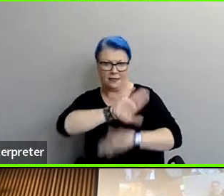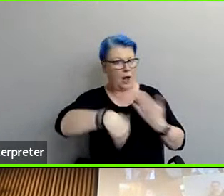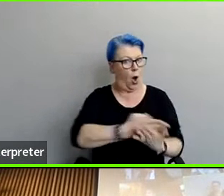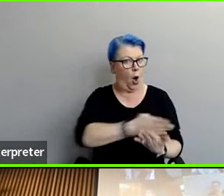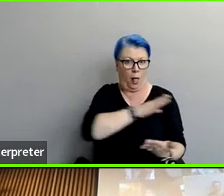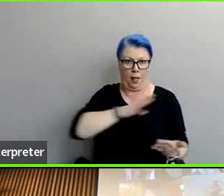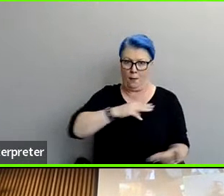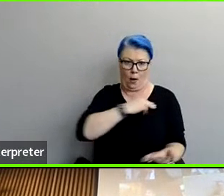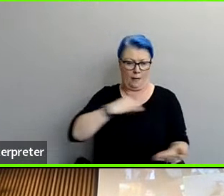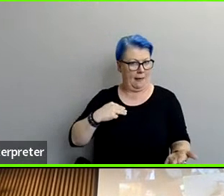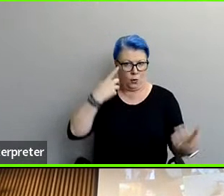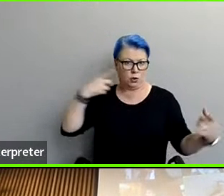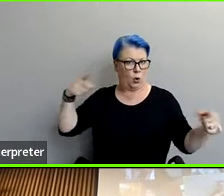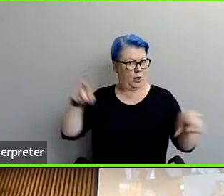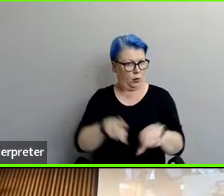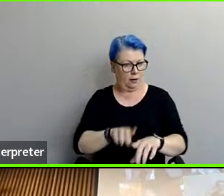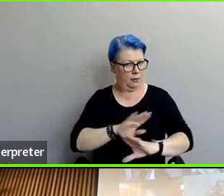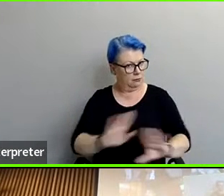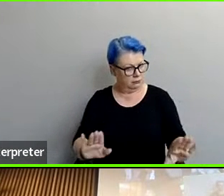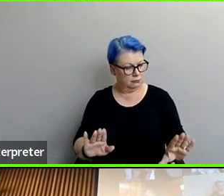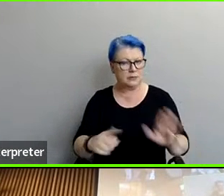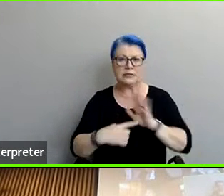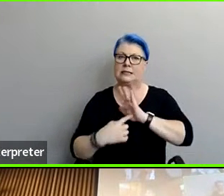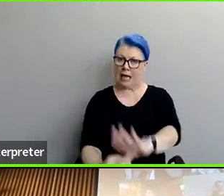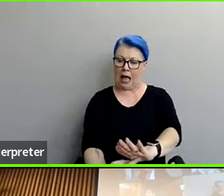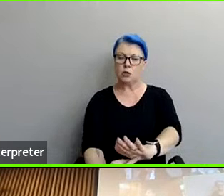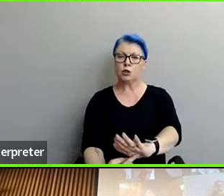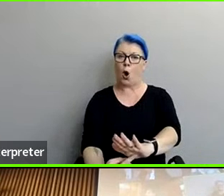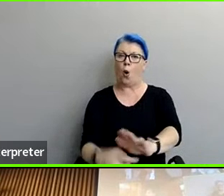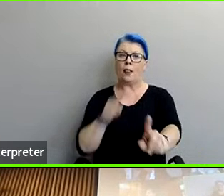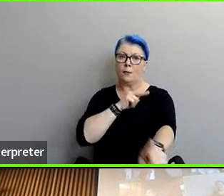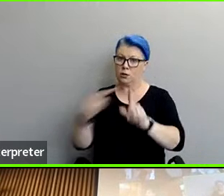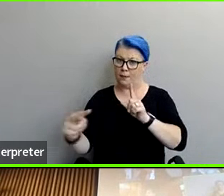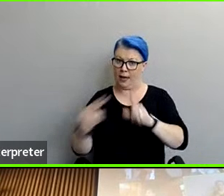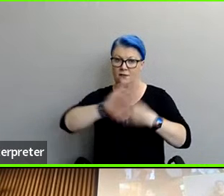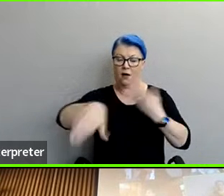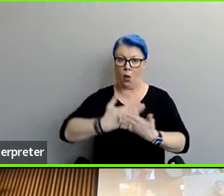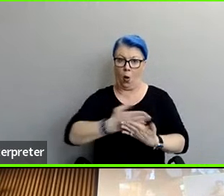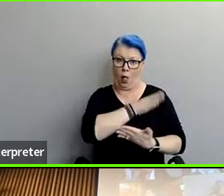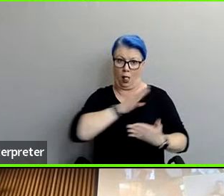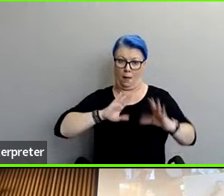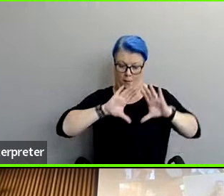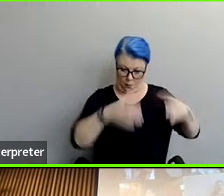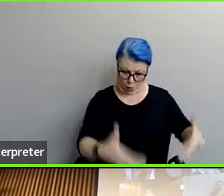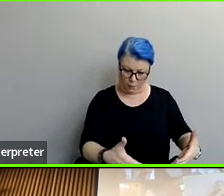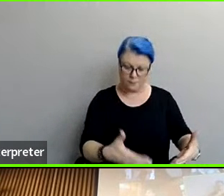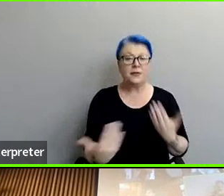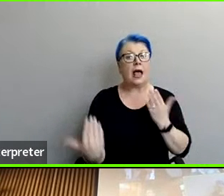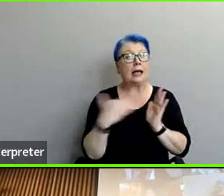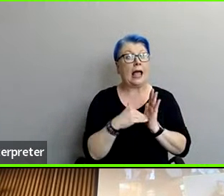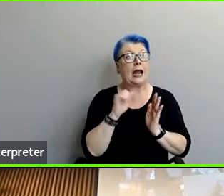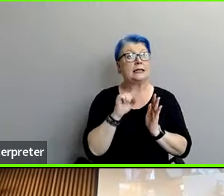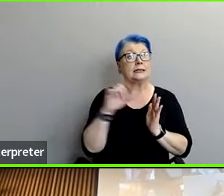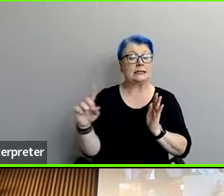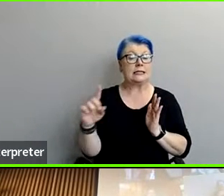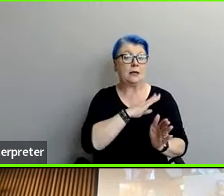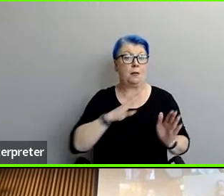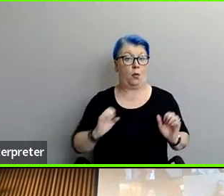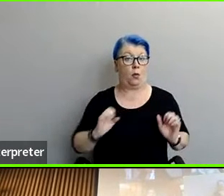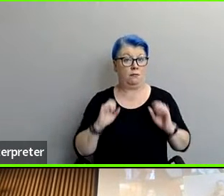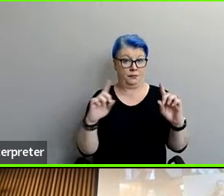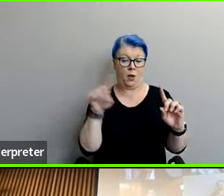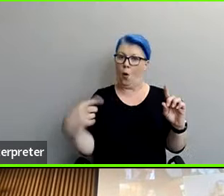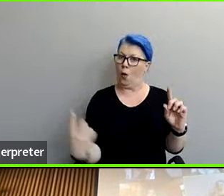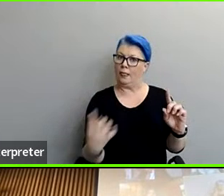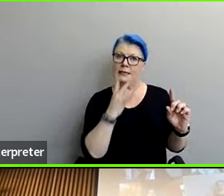members, and do not reflect the perspective of the entire board. Again, the Special School District Board of Education